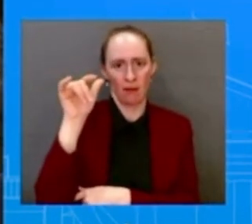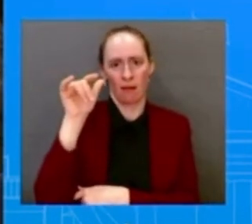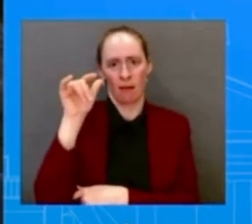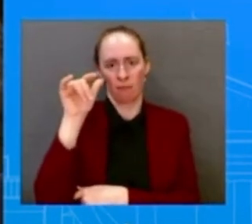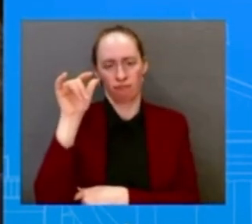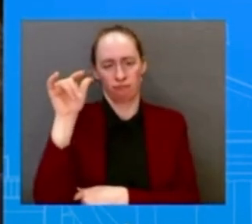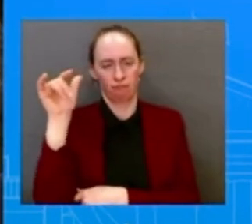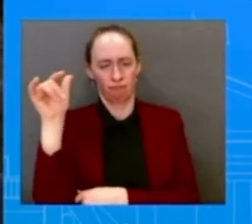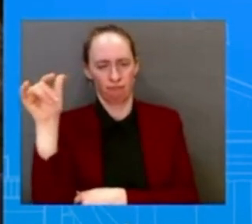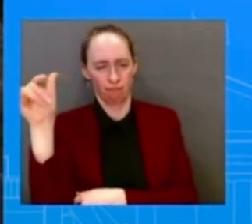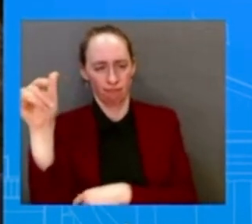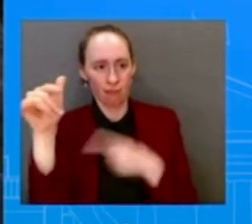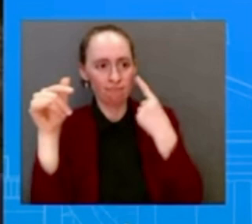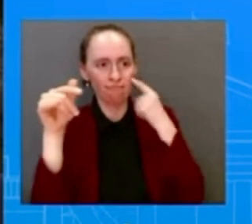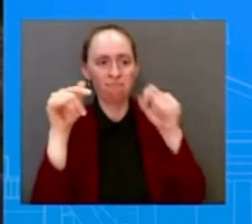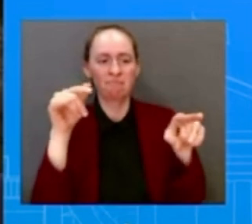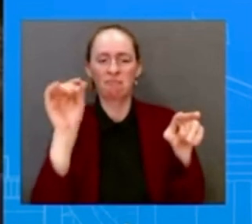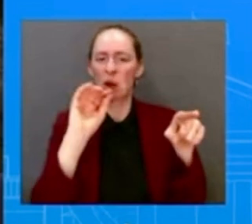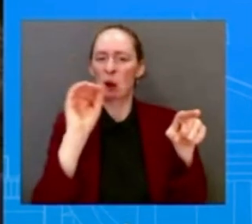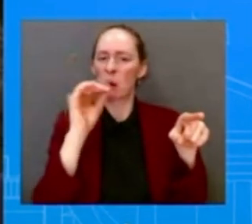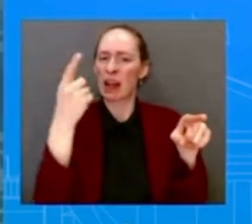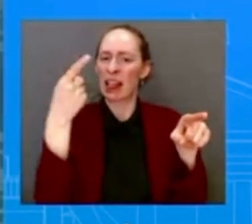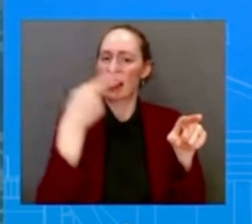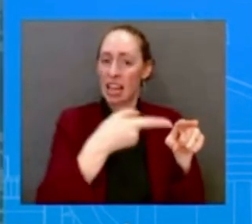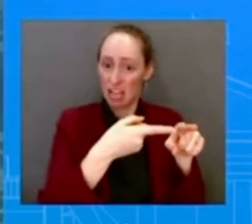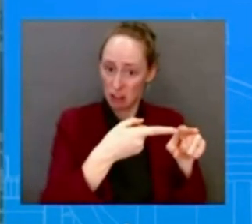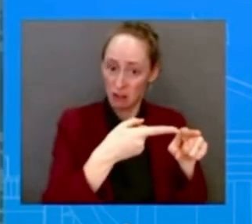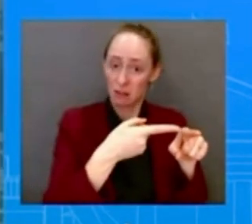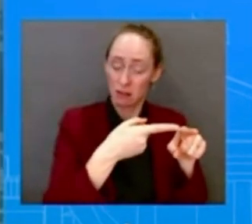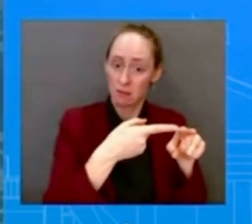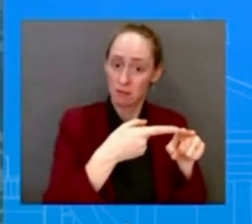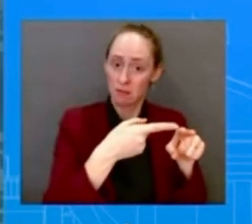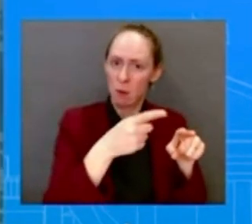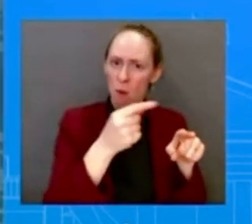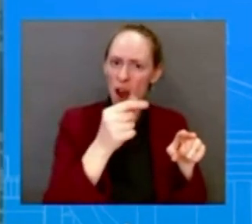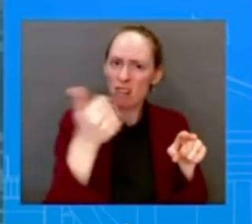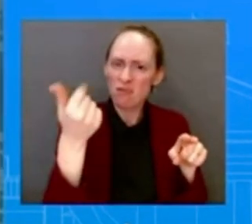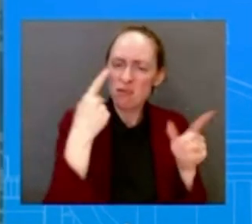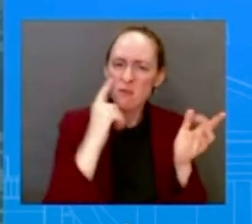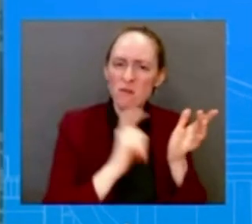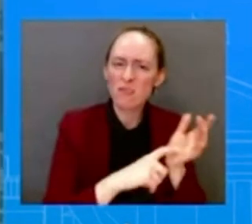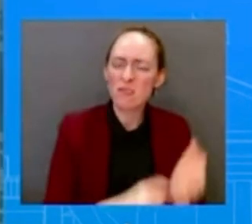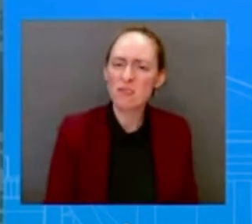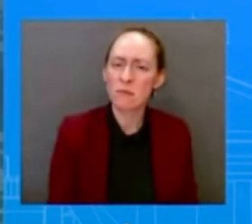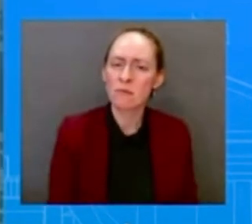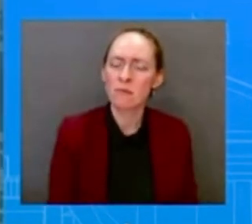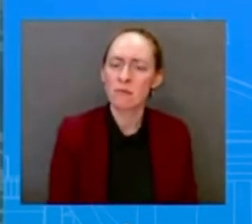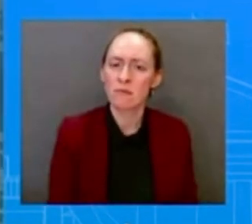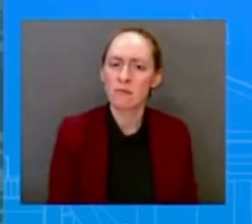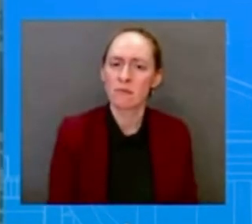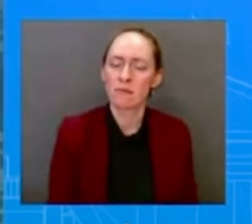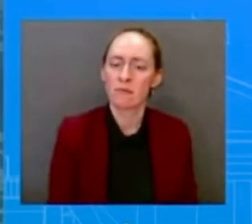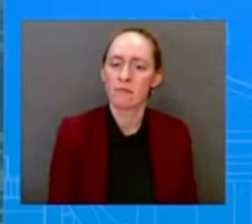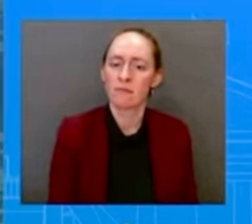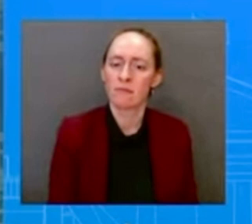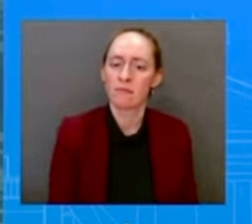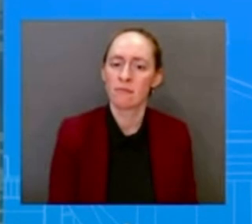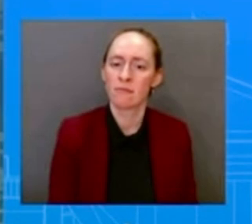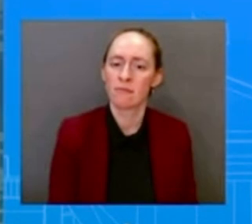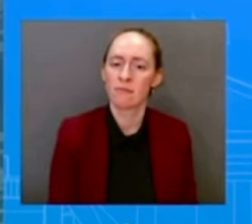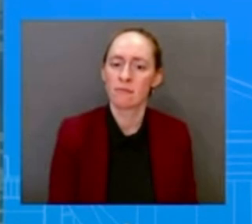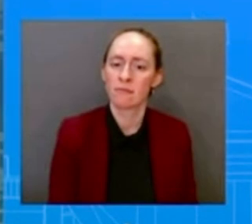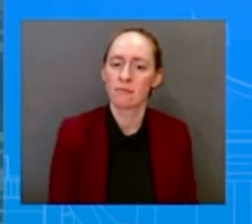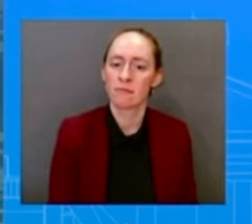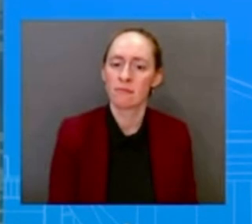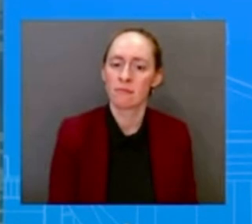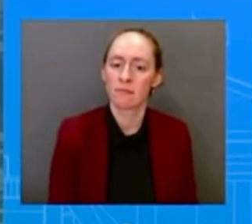close that they wouldn't be able to find out otherwise? They worked really hard to try to get as much information as they could about this object. Given its